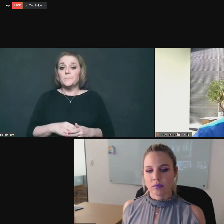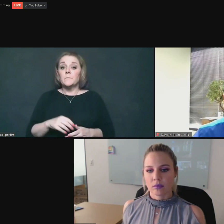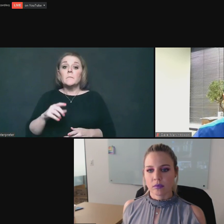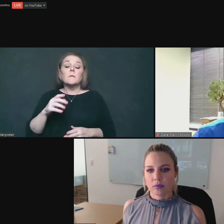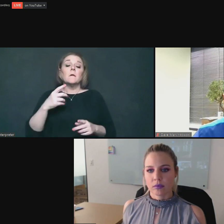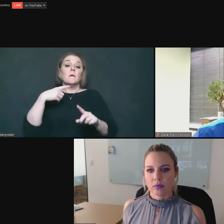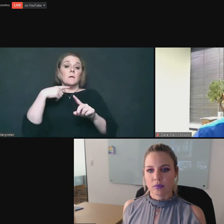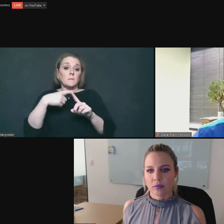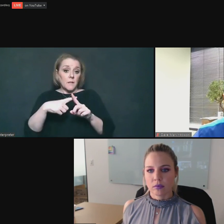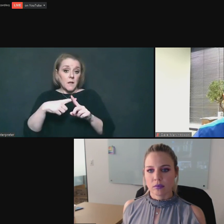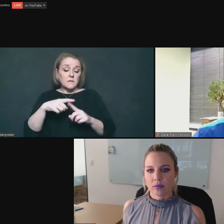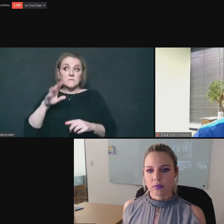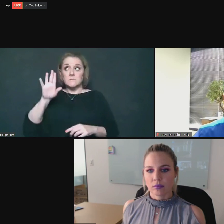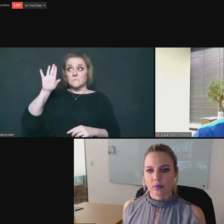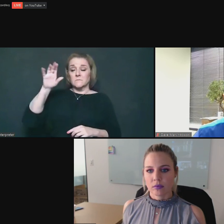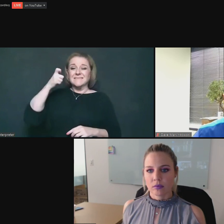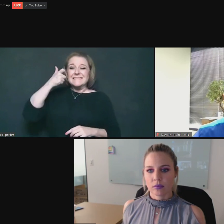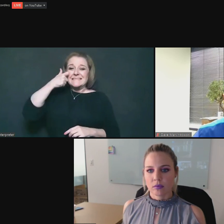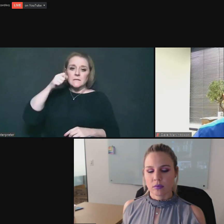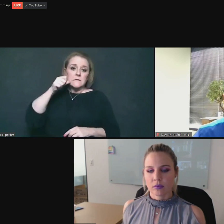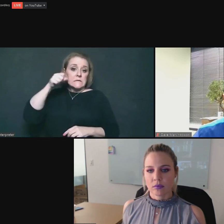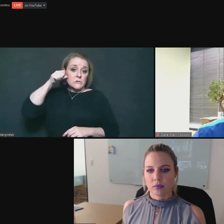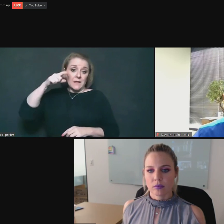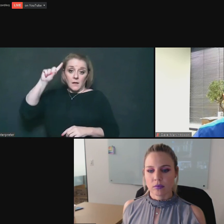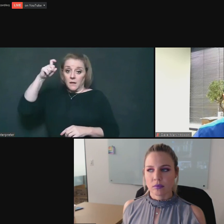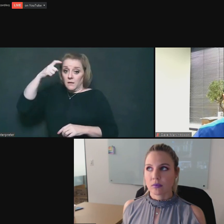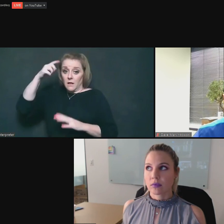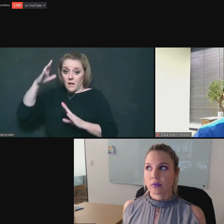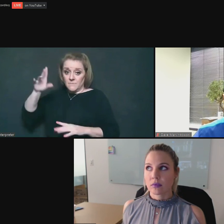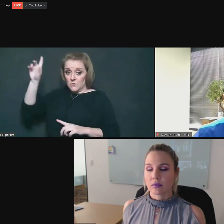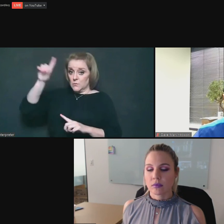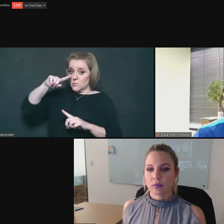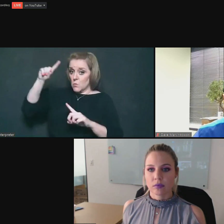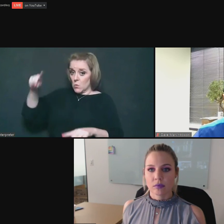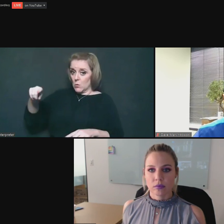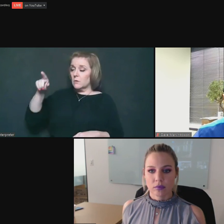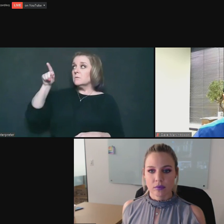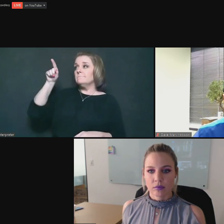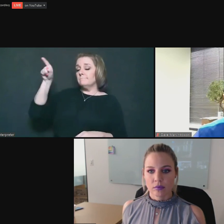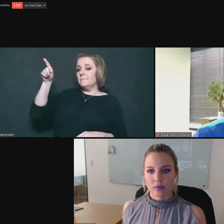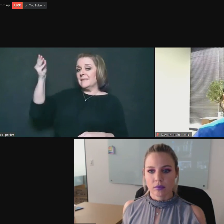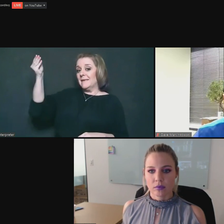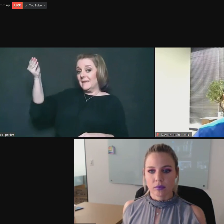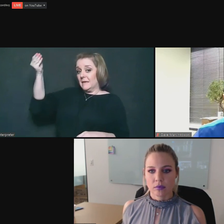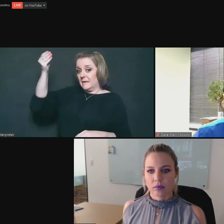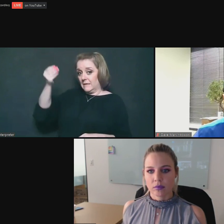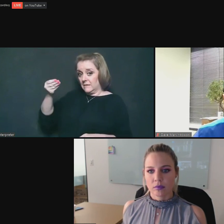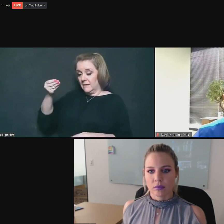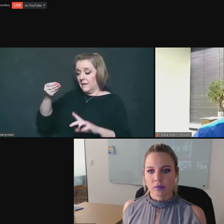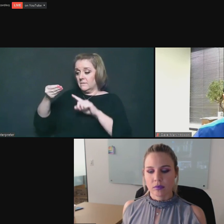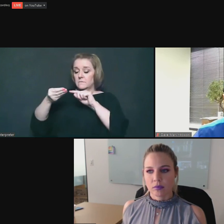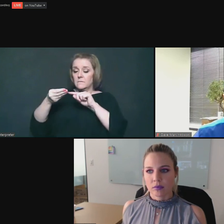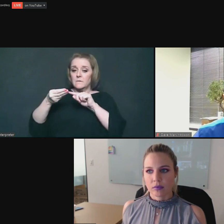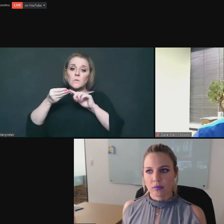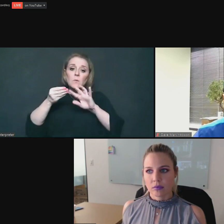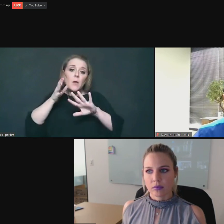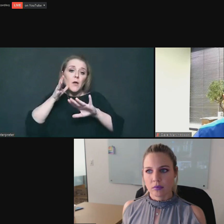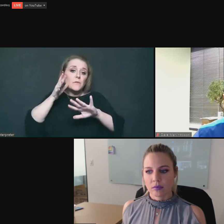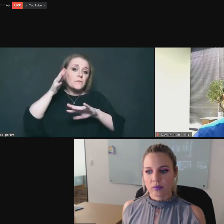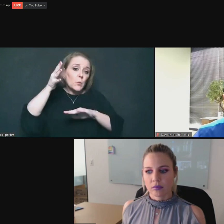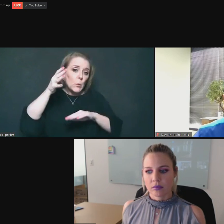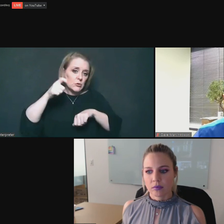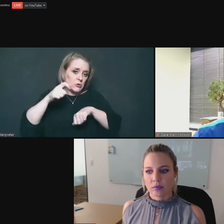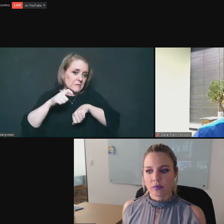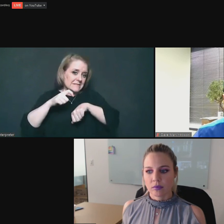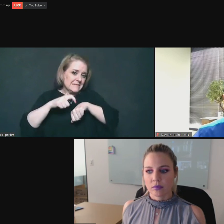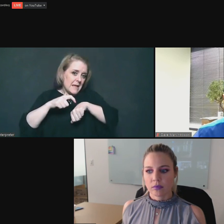did in his most recent order is that he gave us some future-looking dates, I guess I would